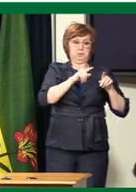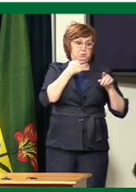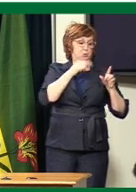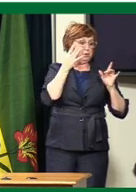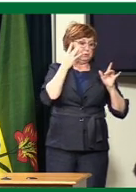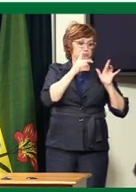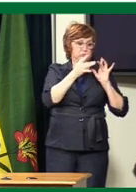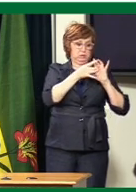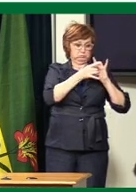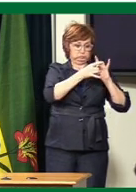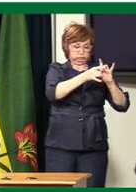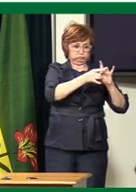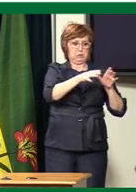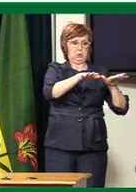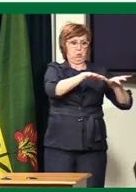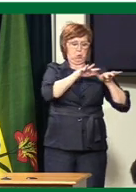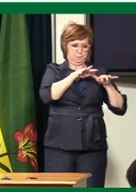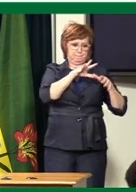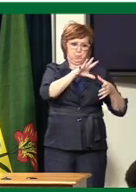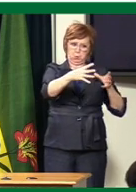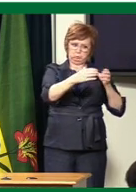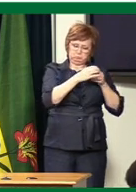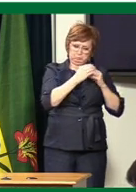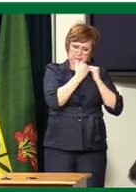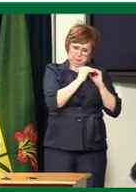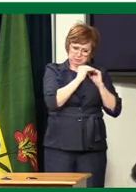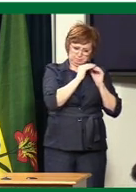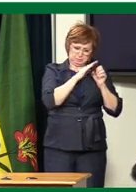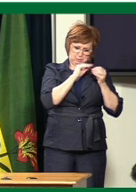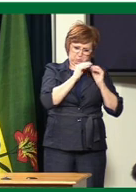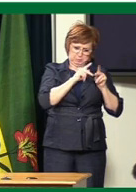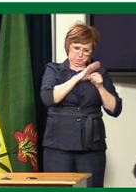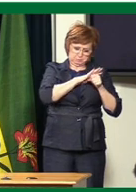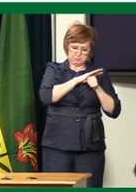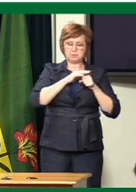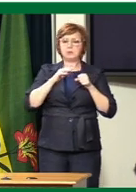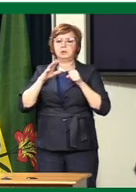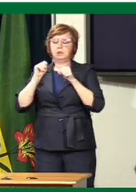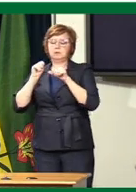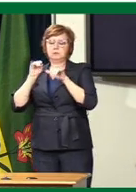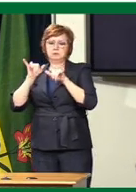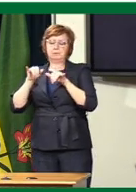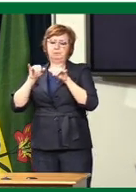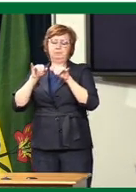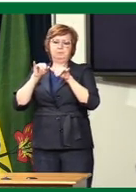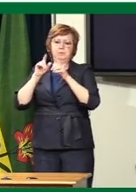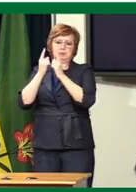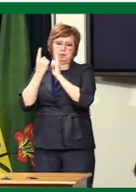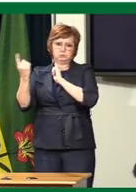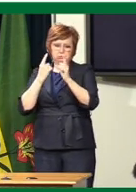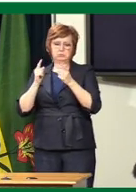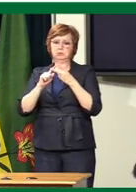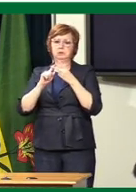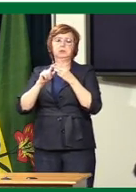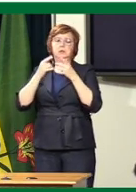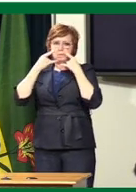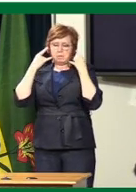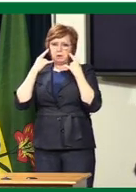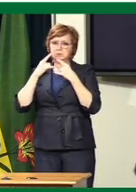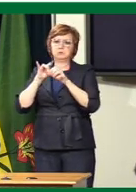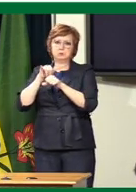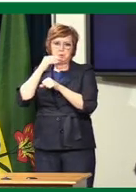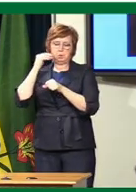bubbles, maintain social distancing, wear a mask, and ensure that they don't go to work when they're sick. With that, I'm going to pass it off to Derek to provide